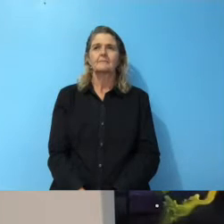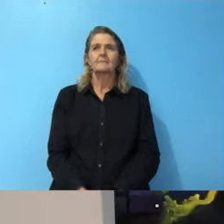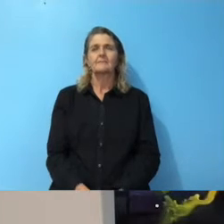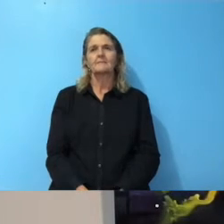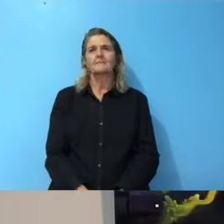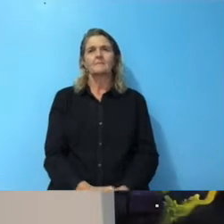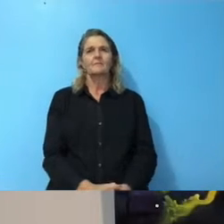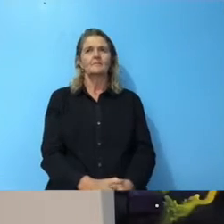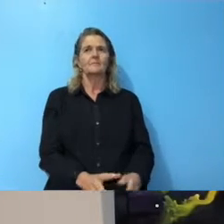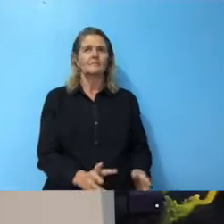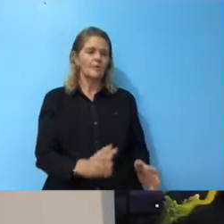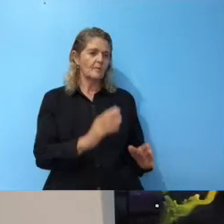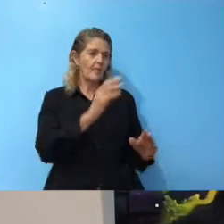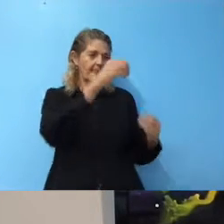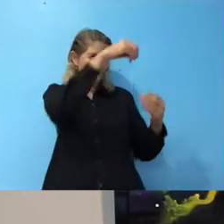Going to push that back.